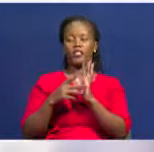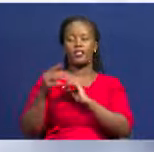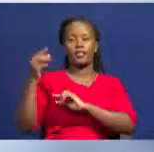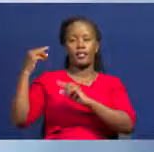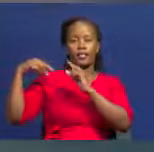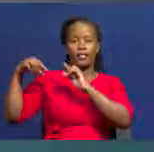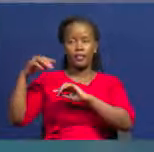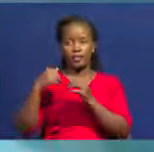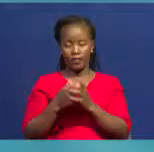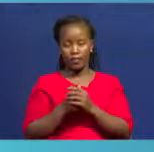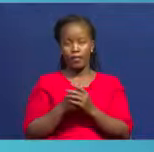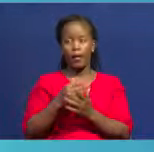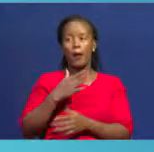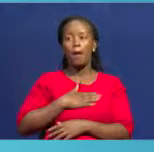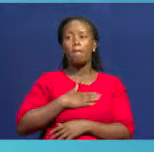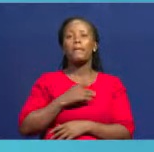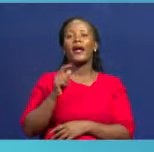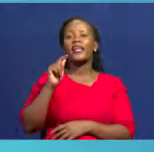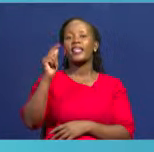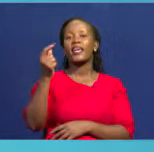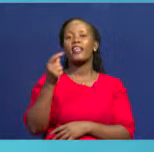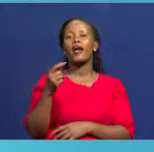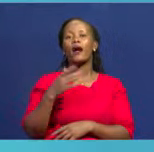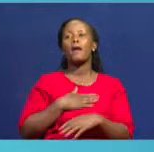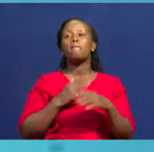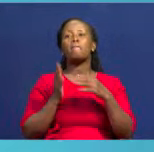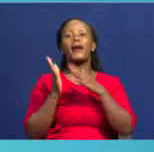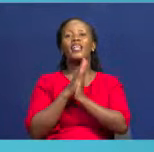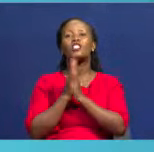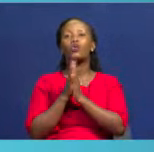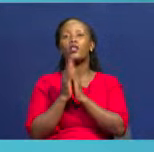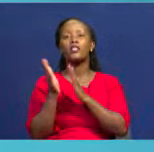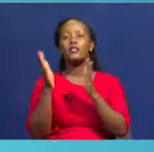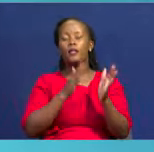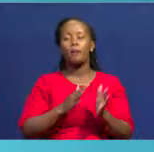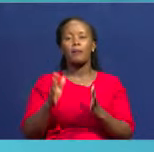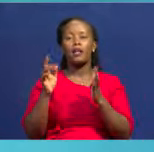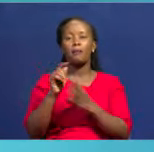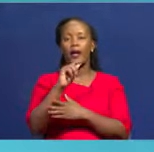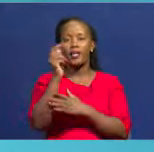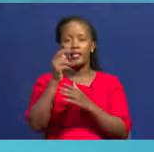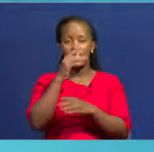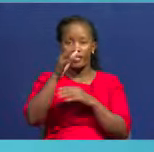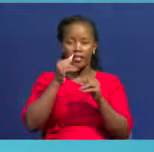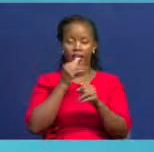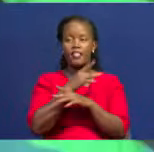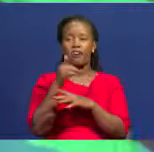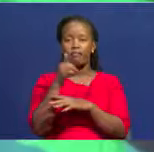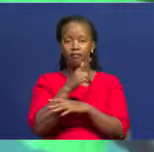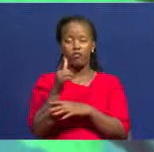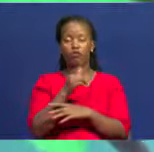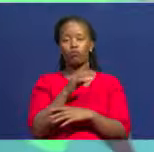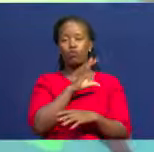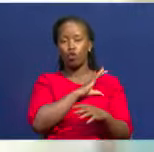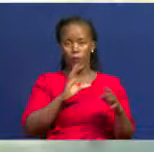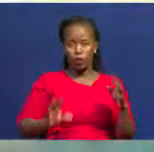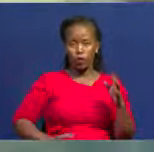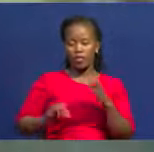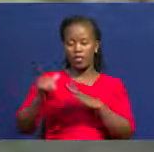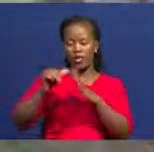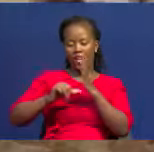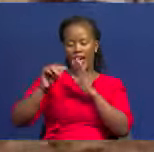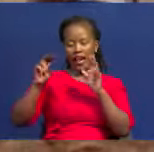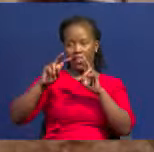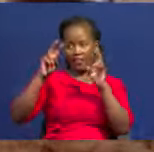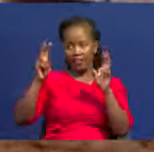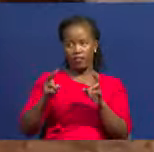My Kenya, My Story competition organized by the Kenya Film Commission under the theme Climate Change, Lights, Camera,